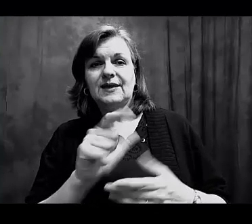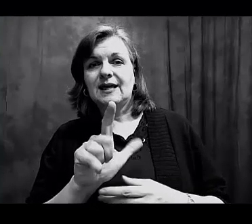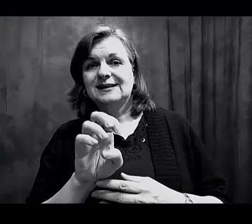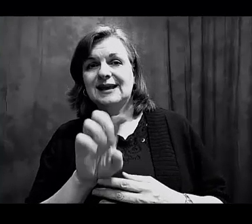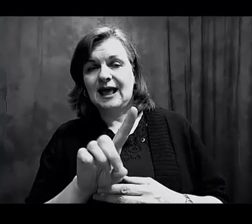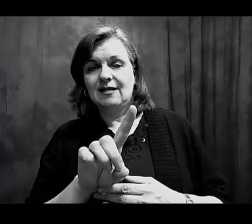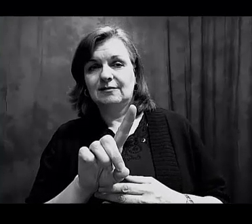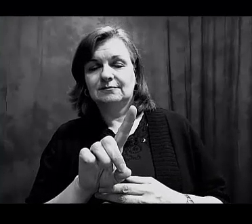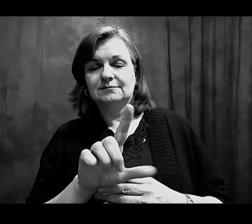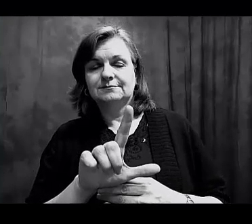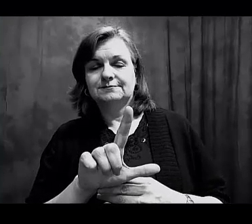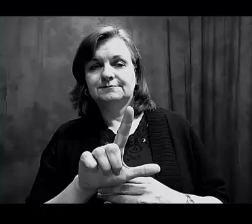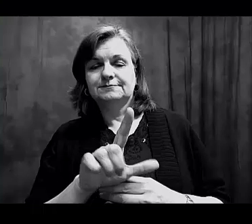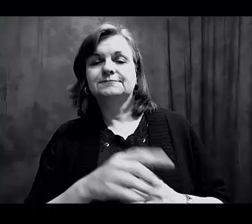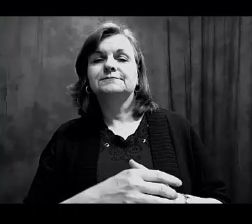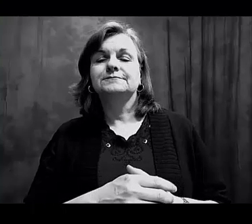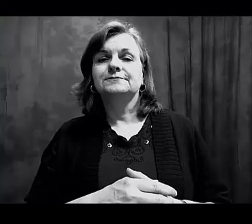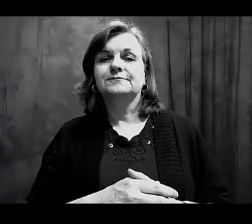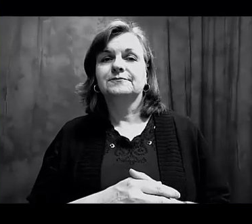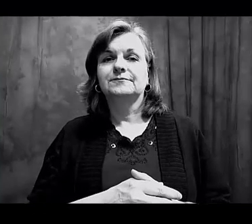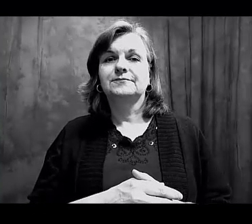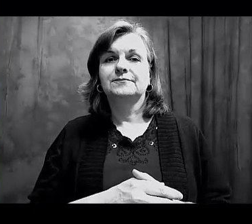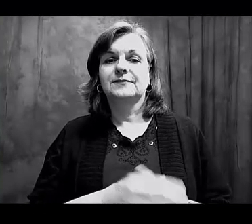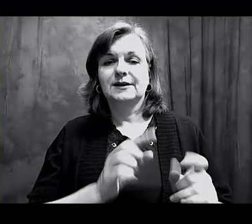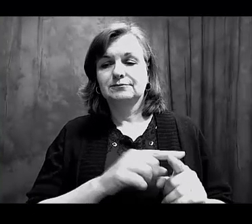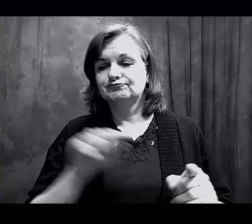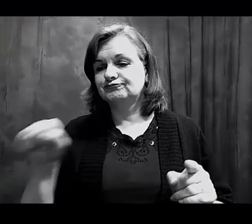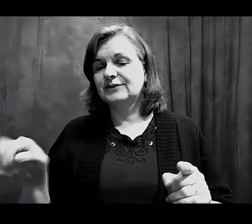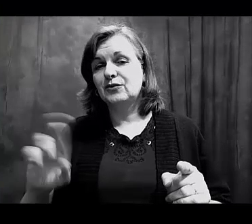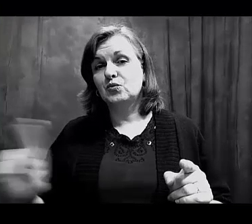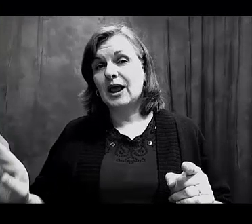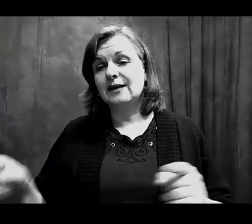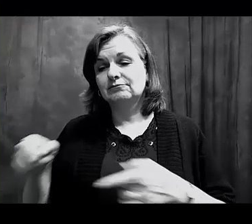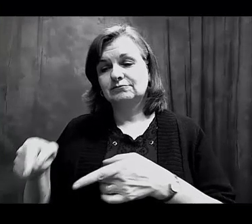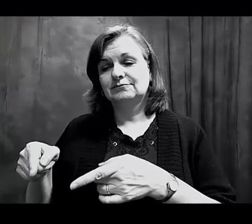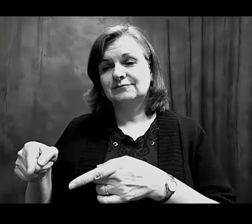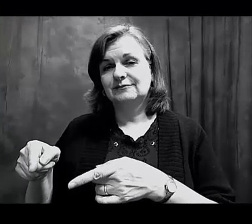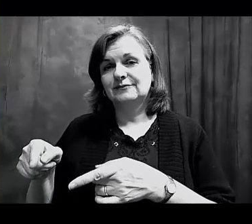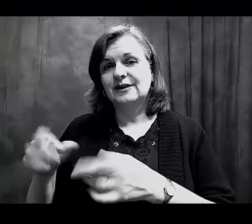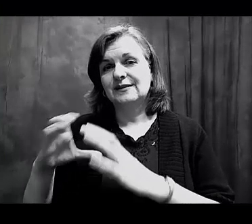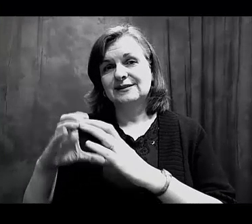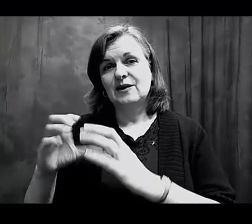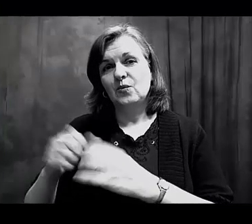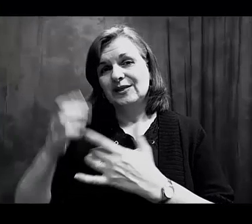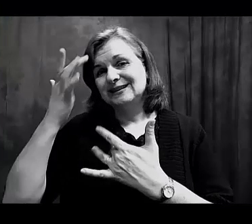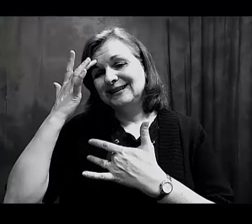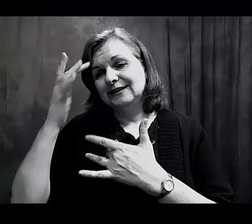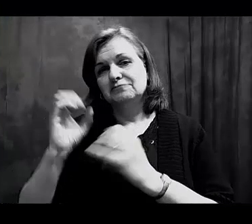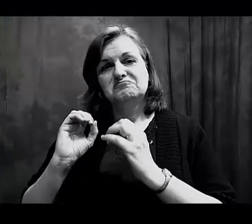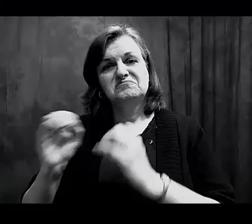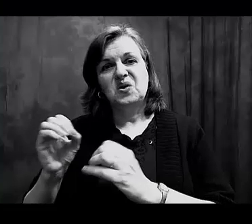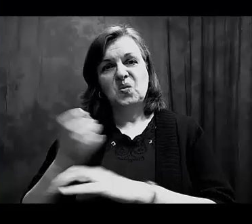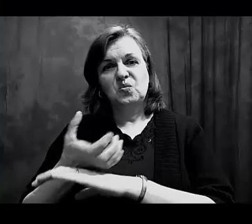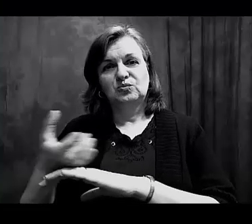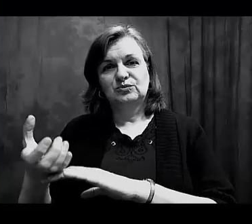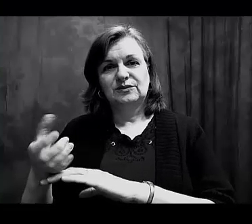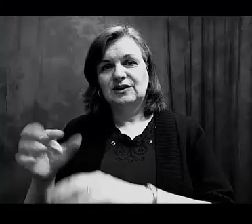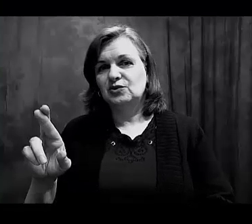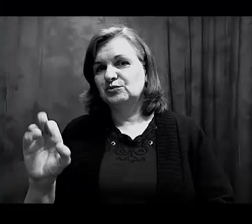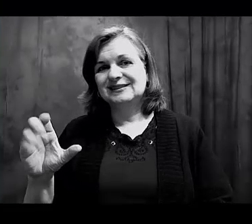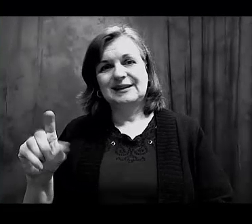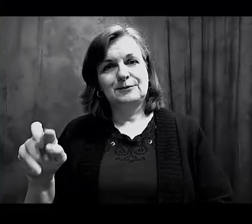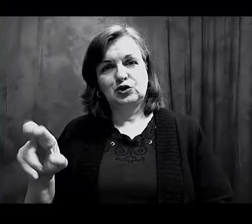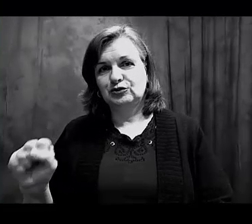receptors that are going to take up that LDL for us. In a case of our disease here,